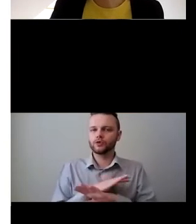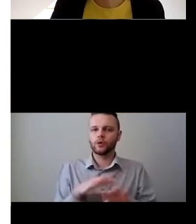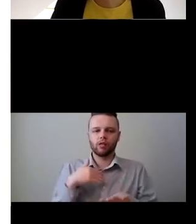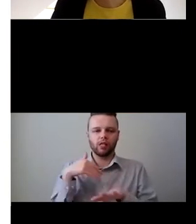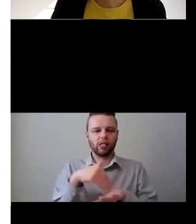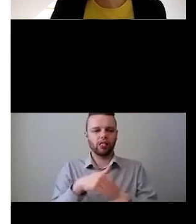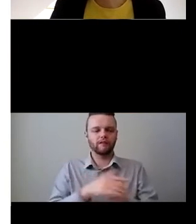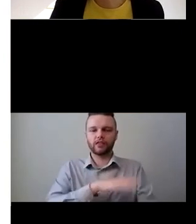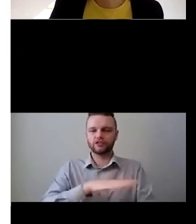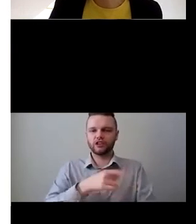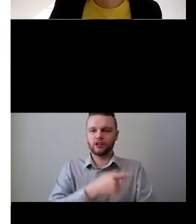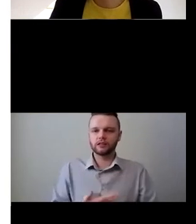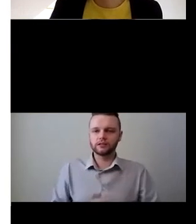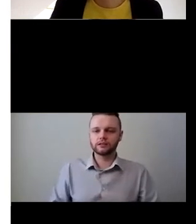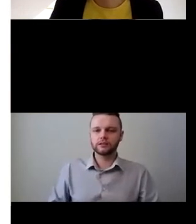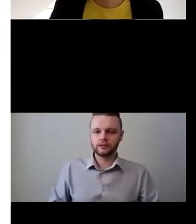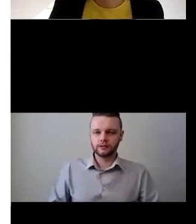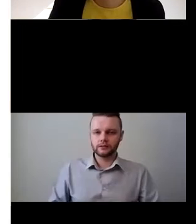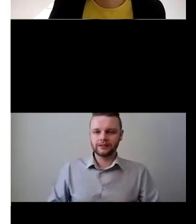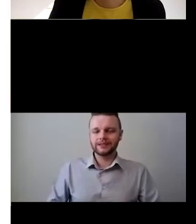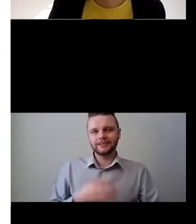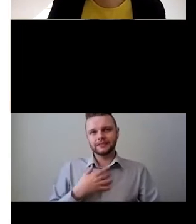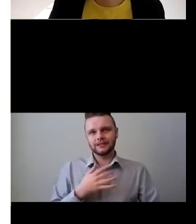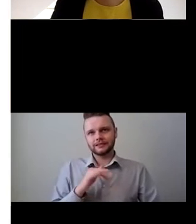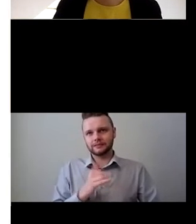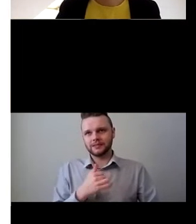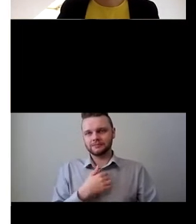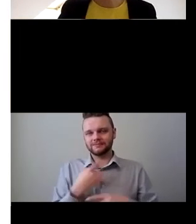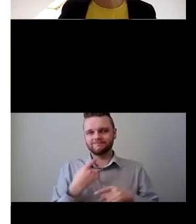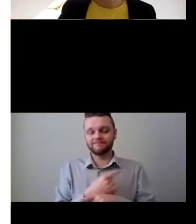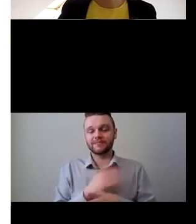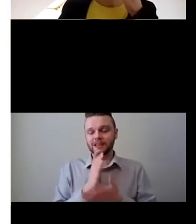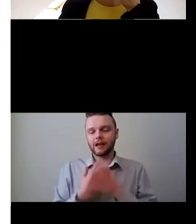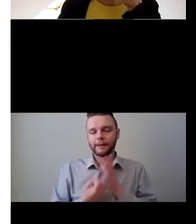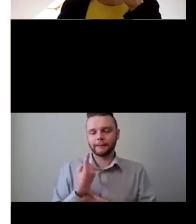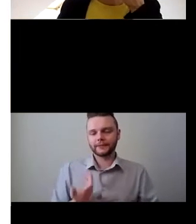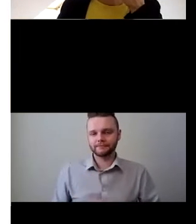the child, which again, sometimes unfortunately is the case.